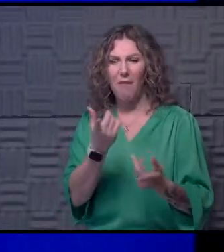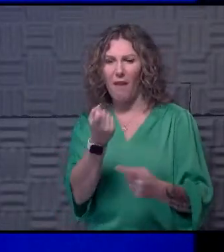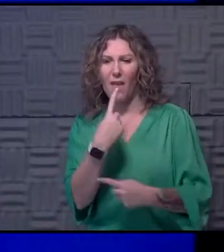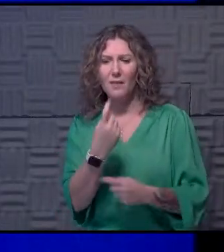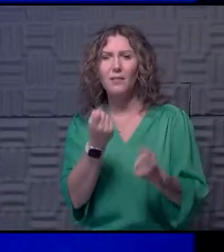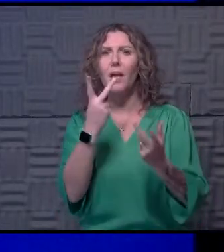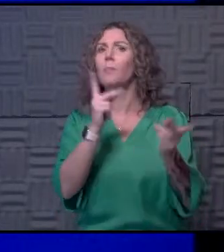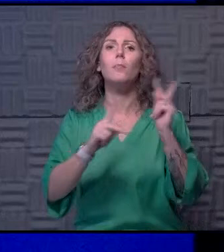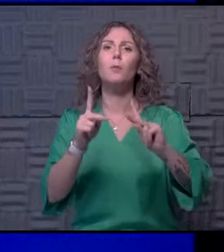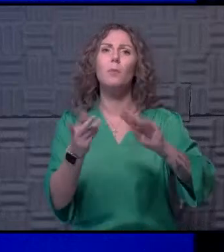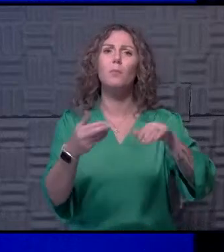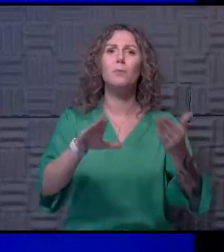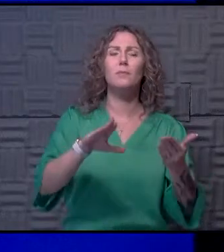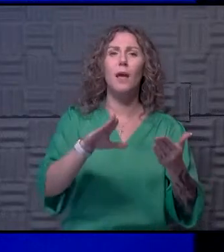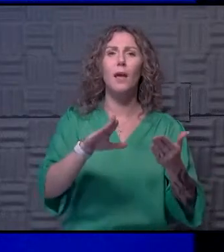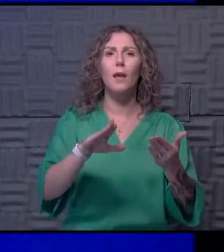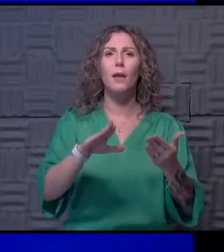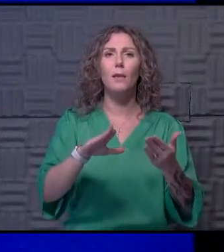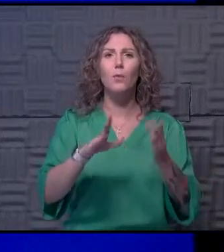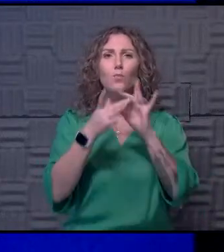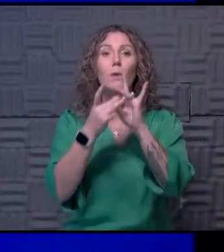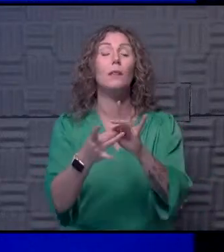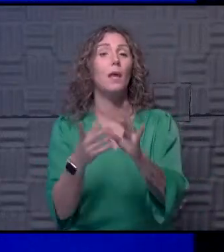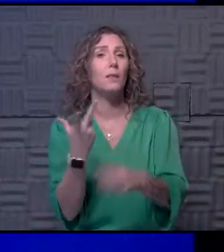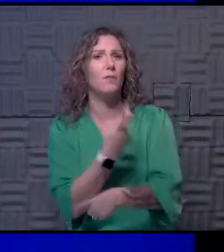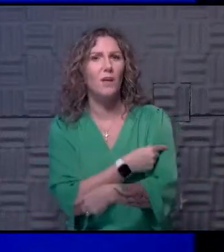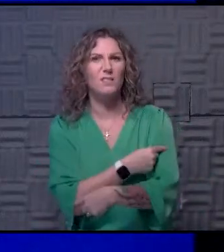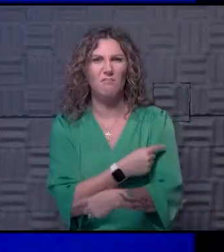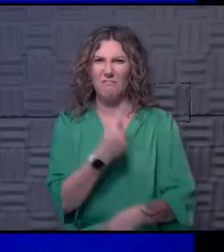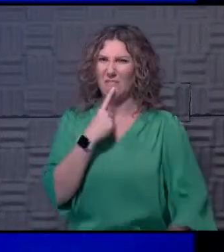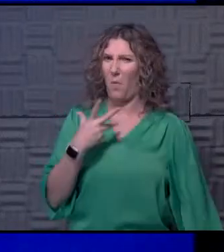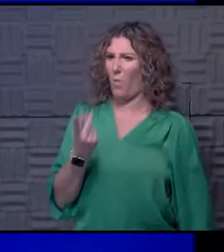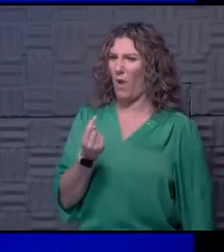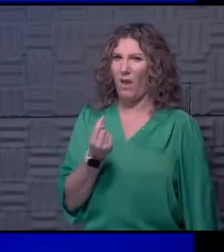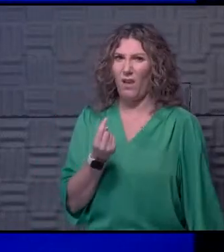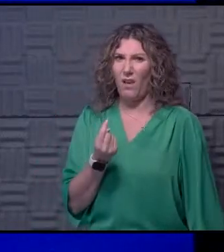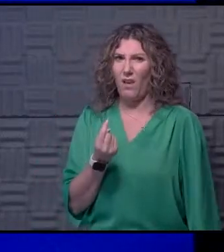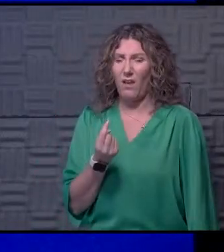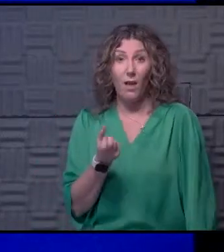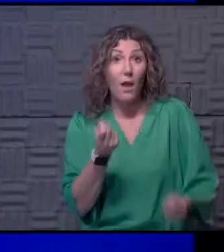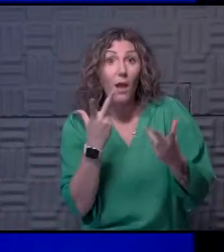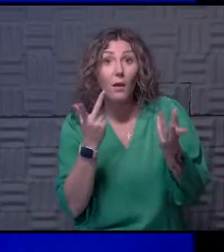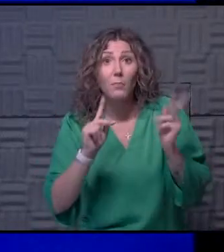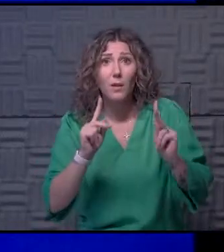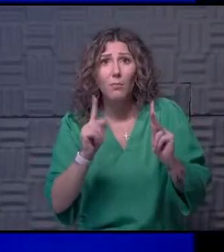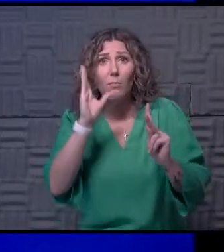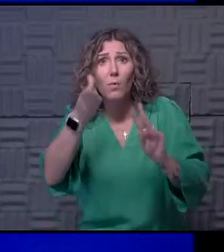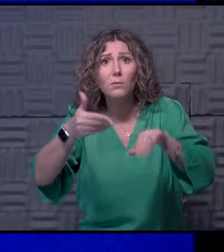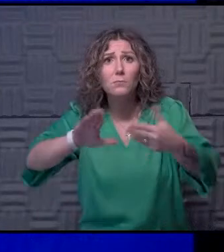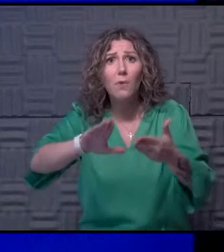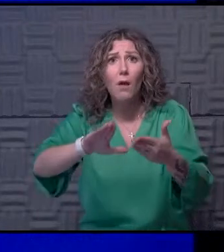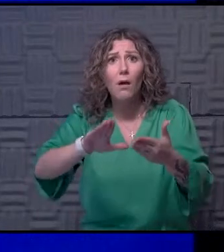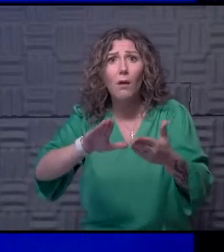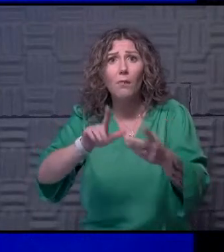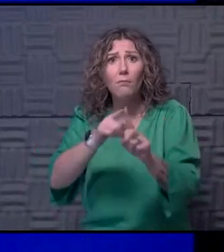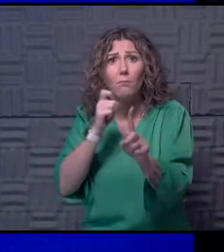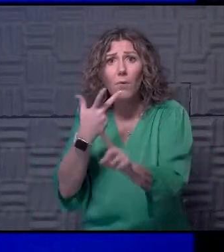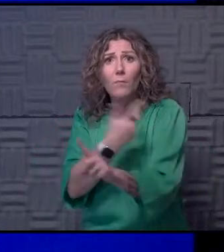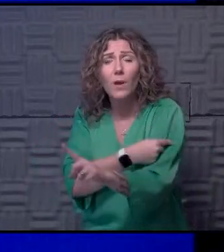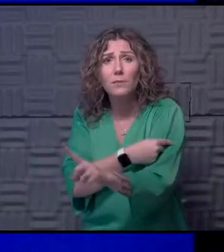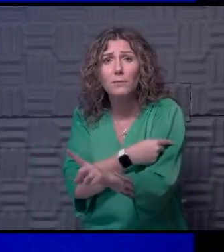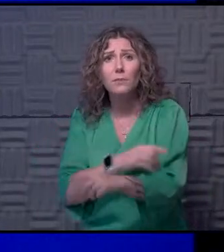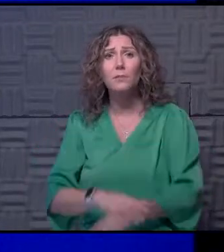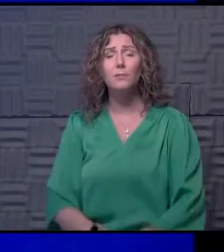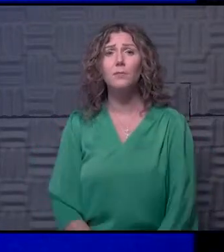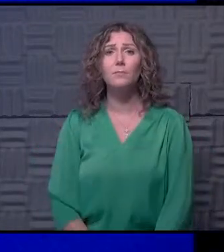will die because of the vaccine? I said, what? He said, how many people will die from the vaccine?